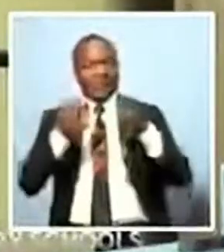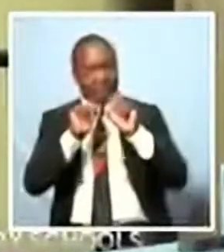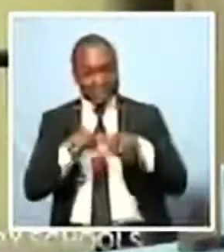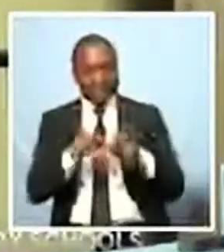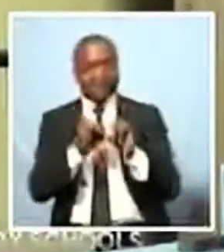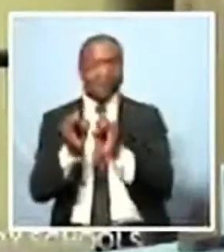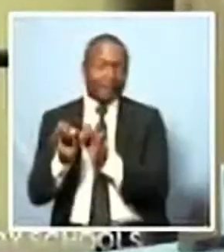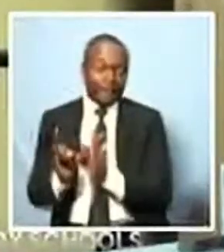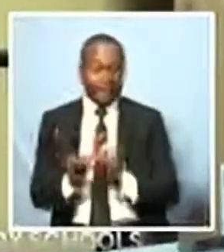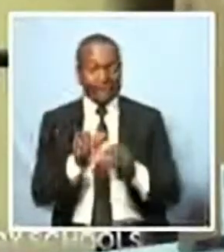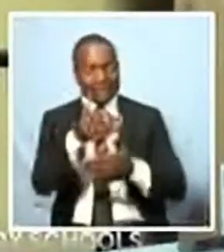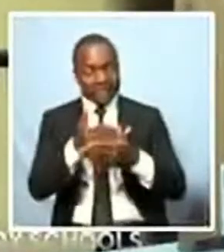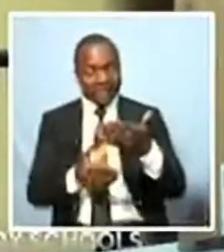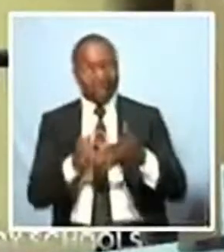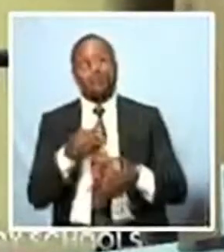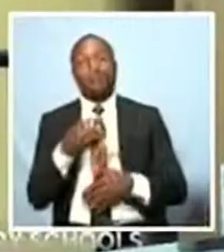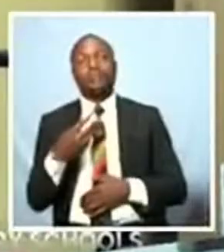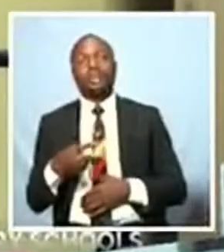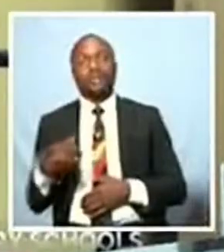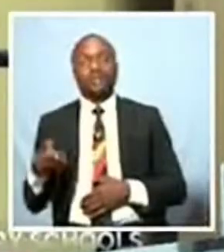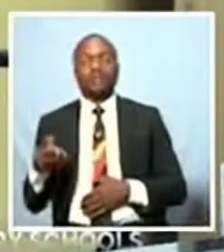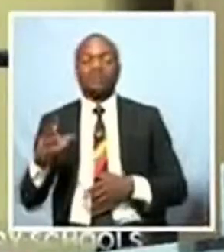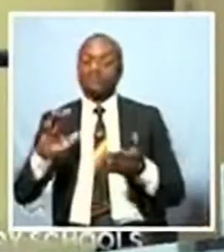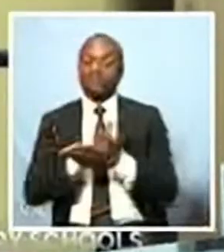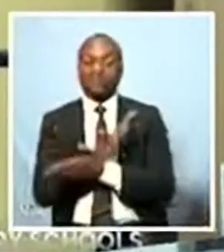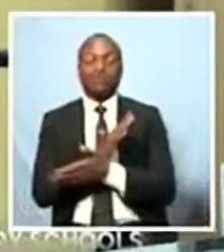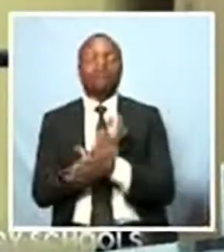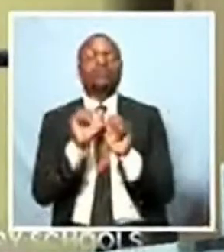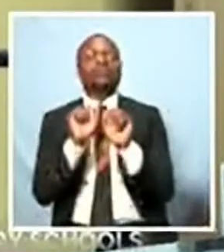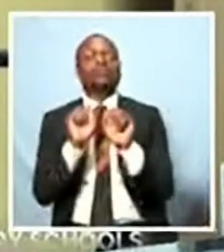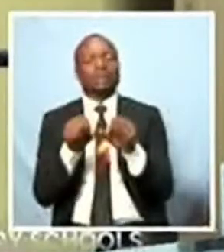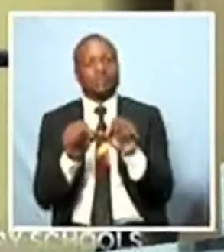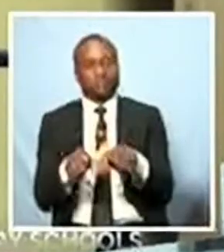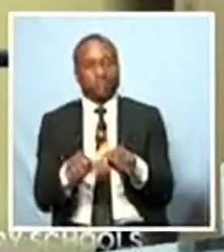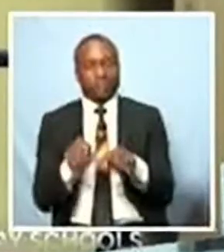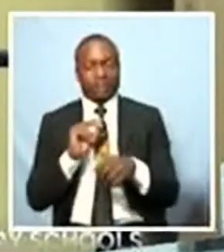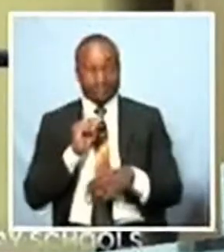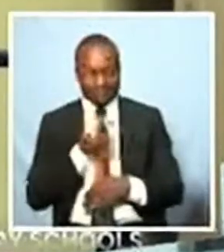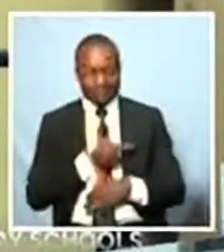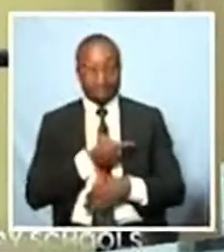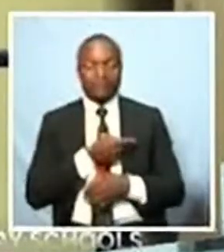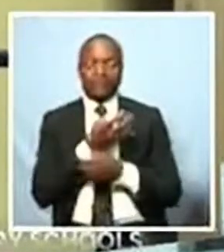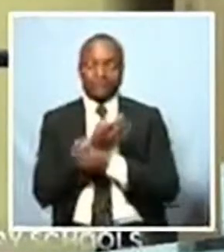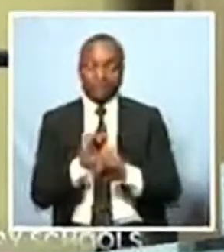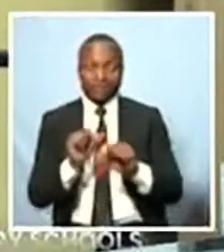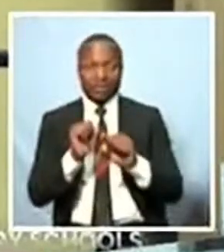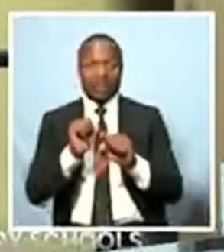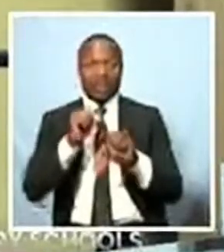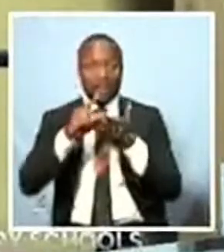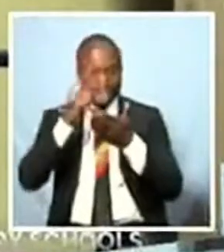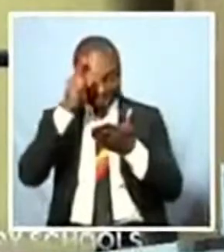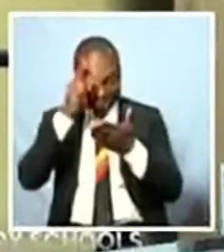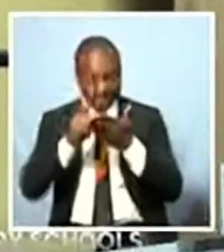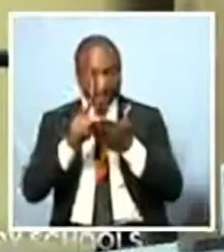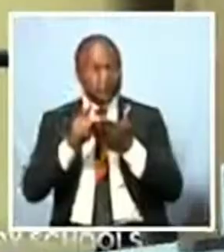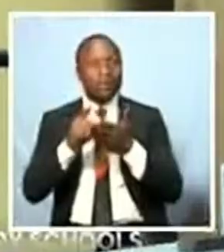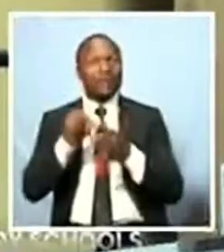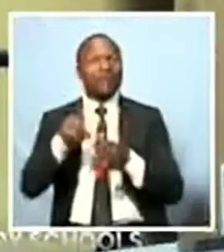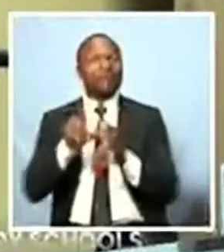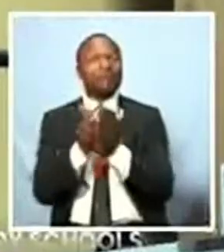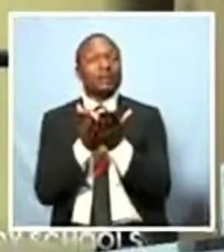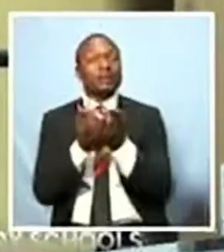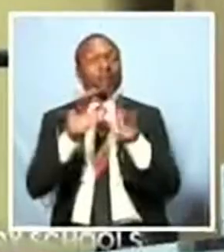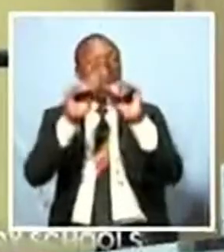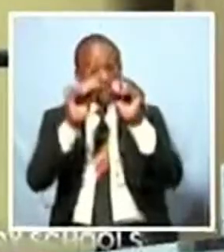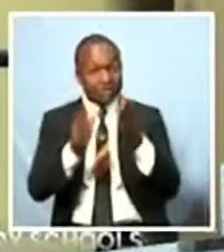out these materials in advance, it is possible for us to have it. Because the learner needs the book, the teacher needs the book, the